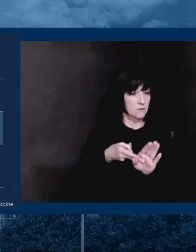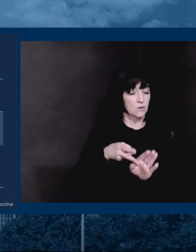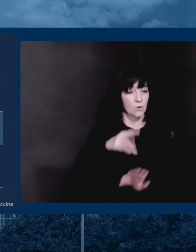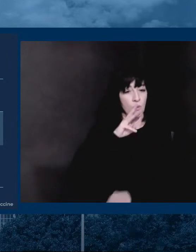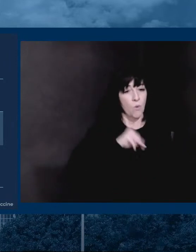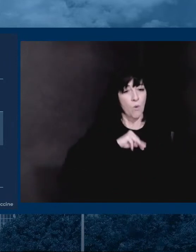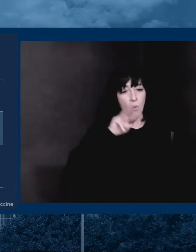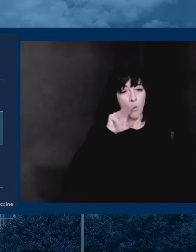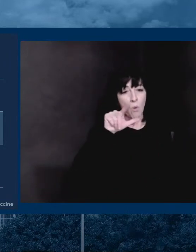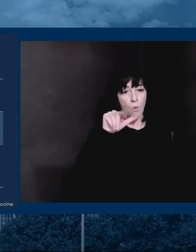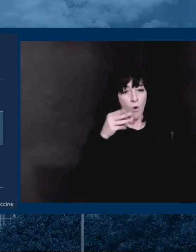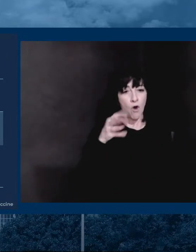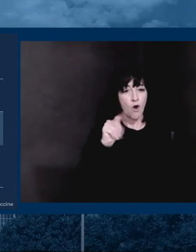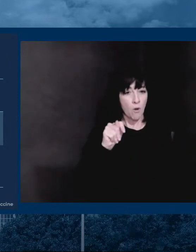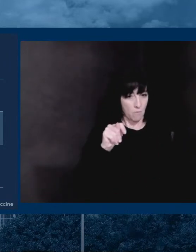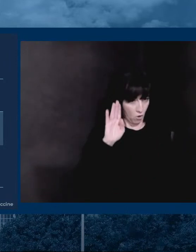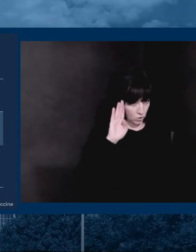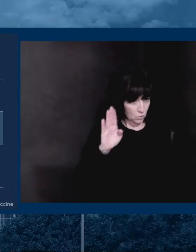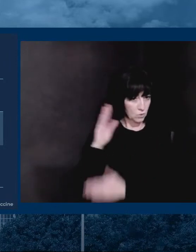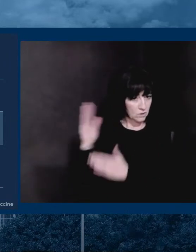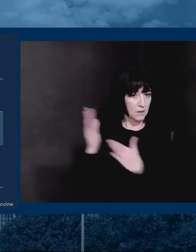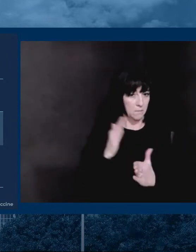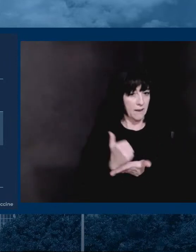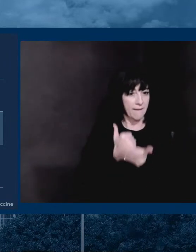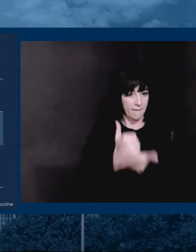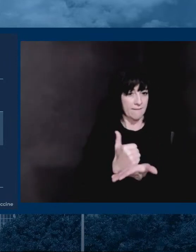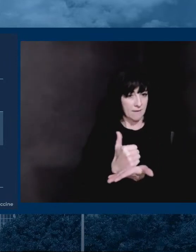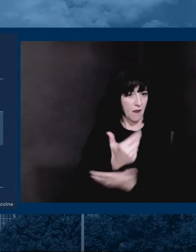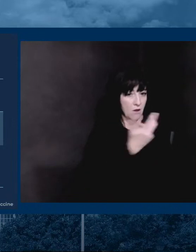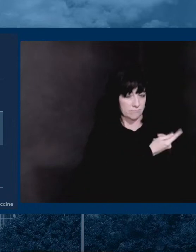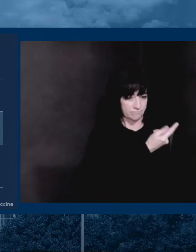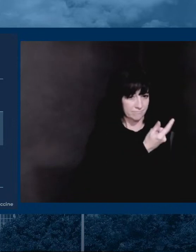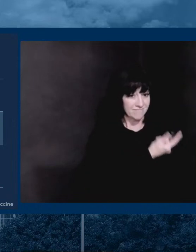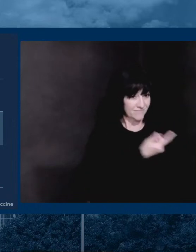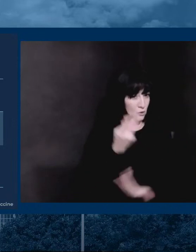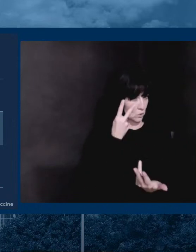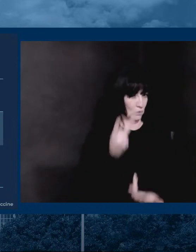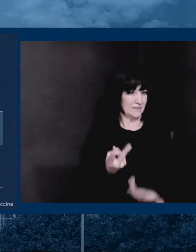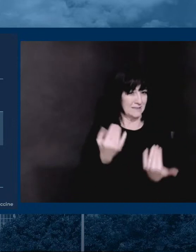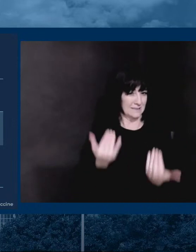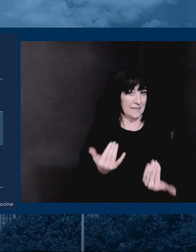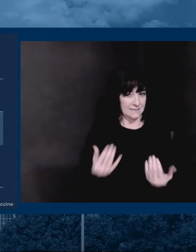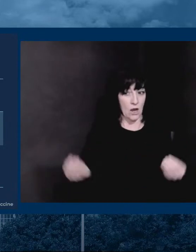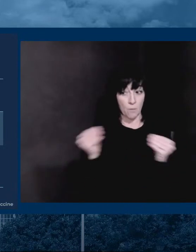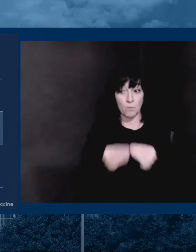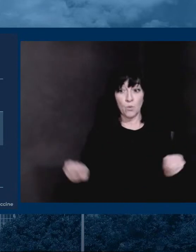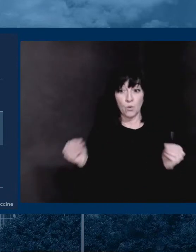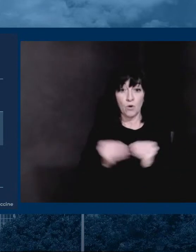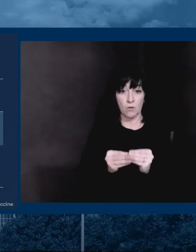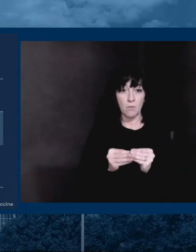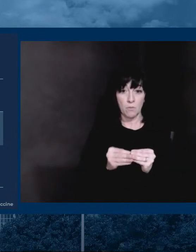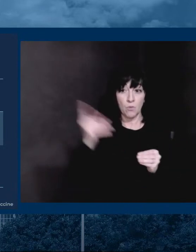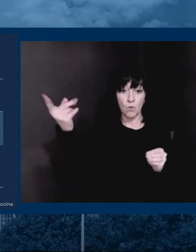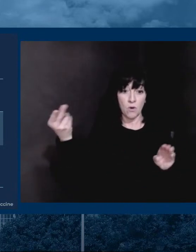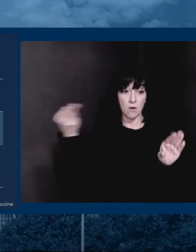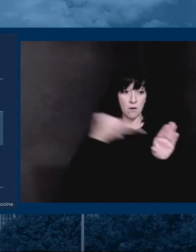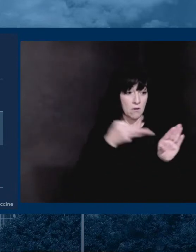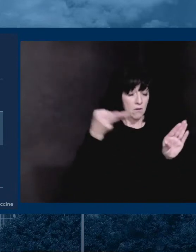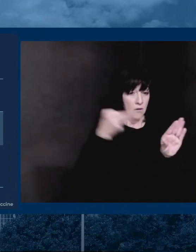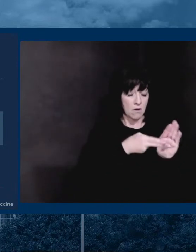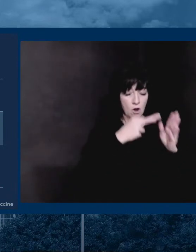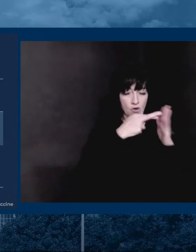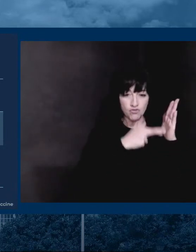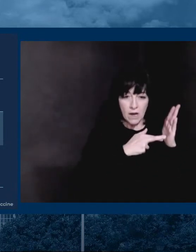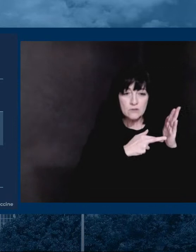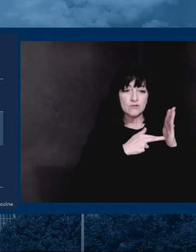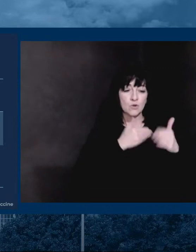see our infrastructure to be able to vaccinate is expanding. Now, of course, right now, their focus is going to